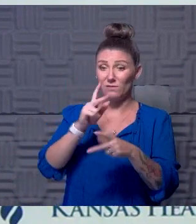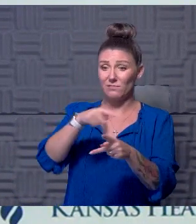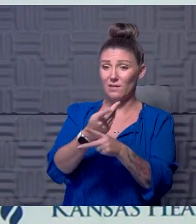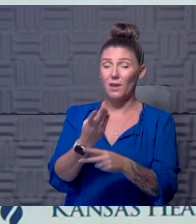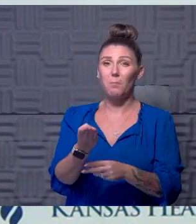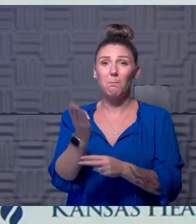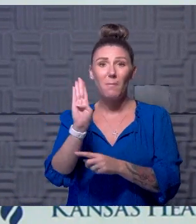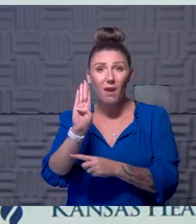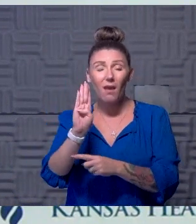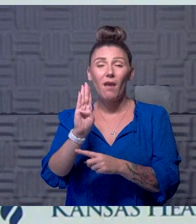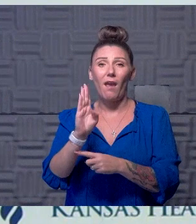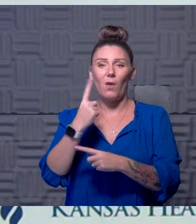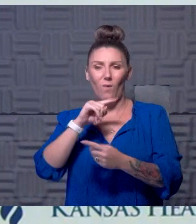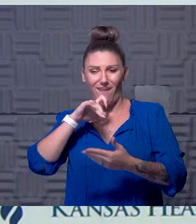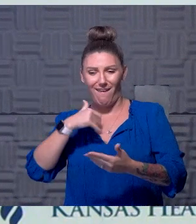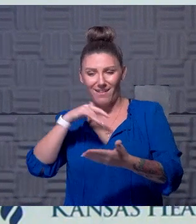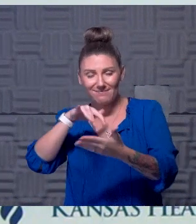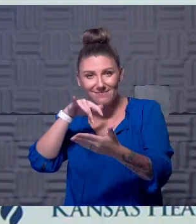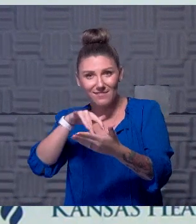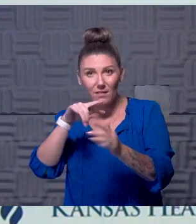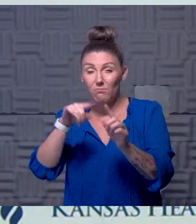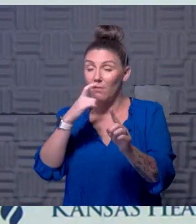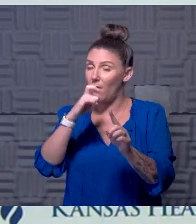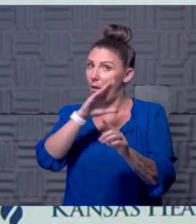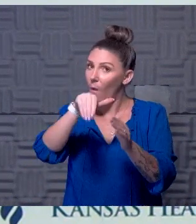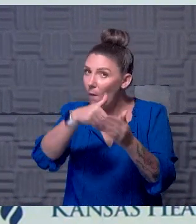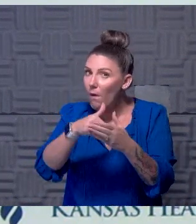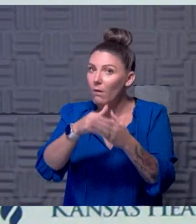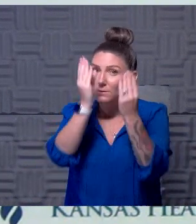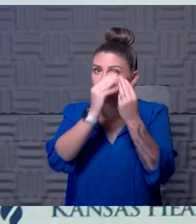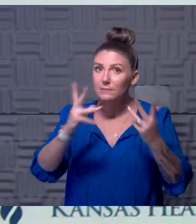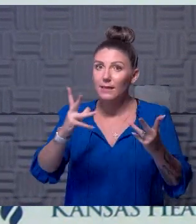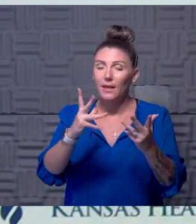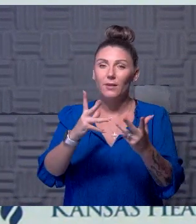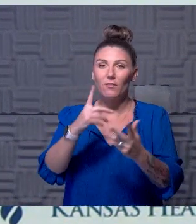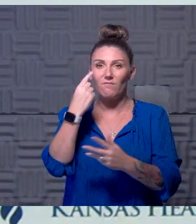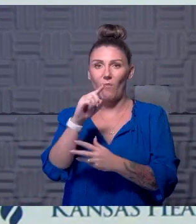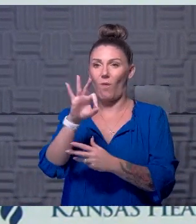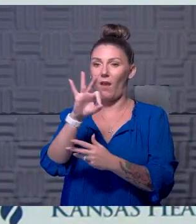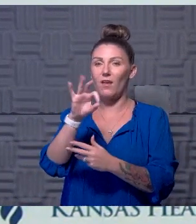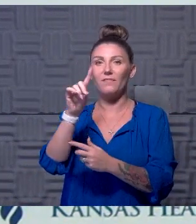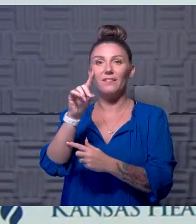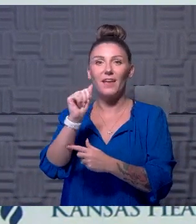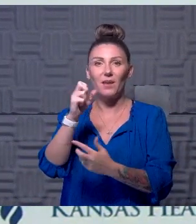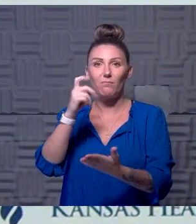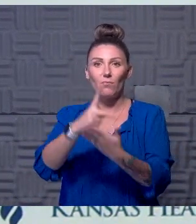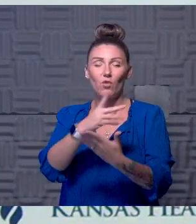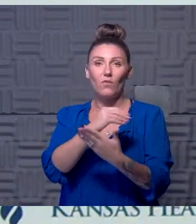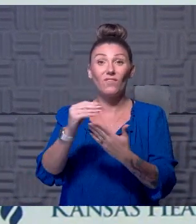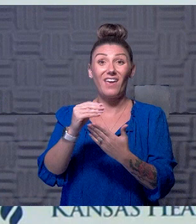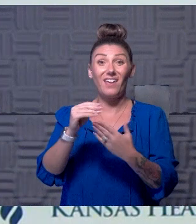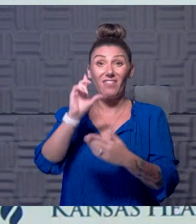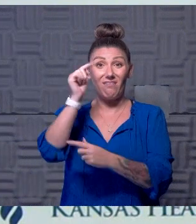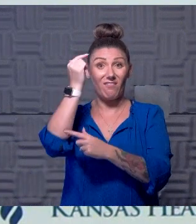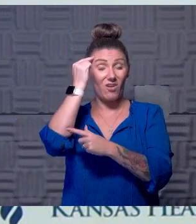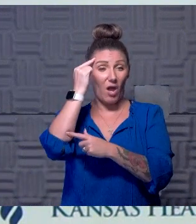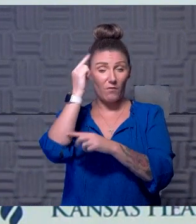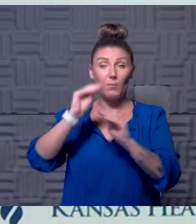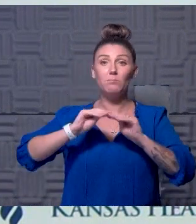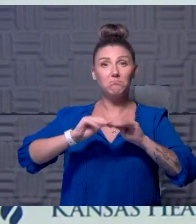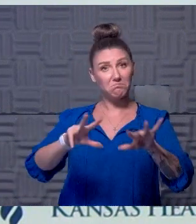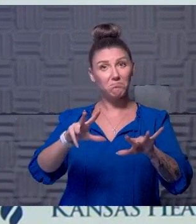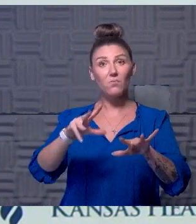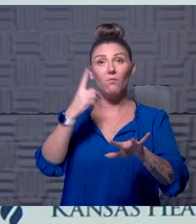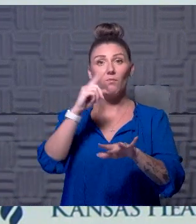was being studied, but we didn't have all the data yet to have it be FDA approved. And the government released it to college